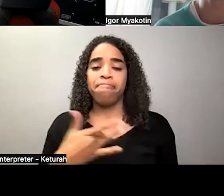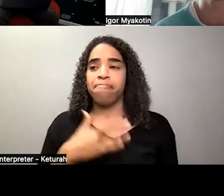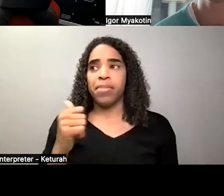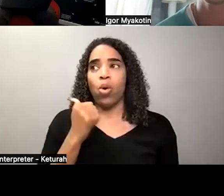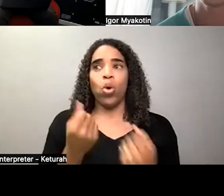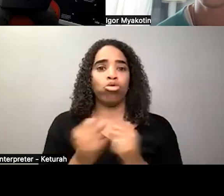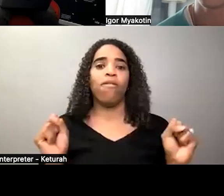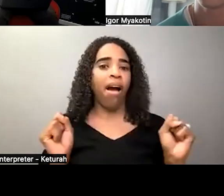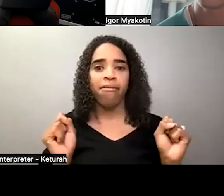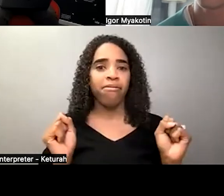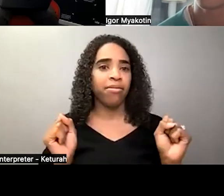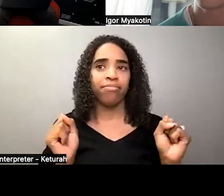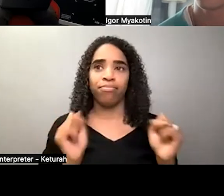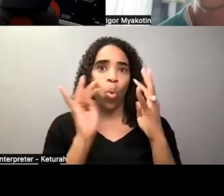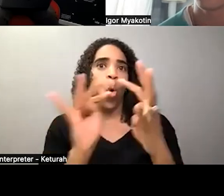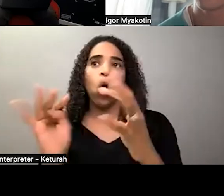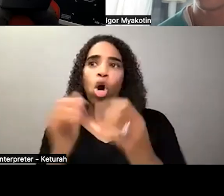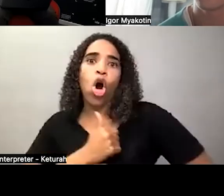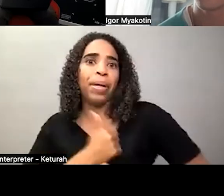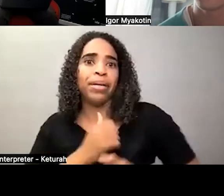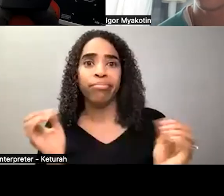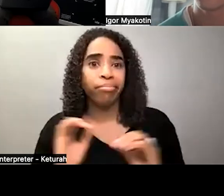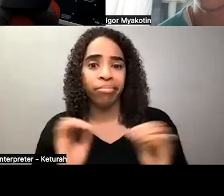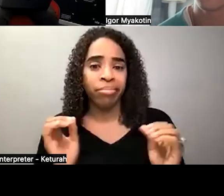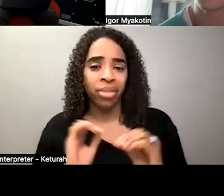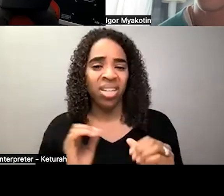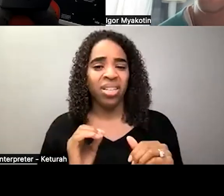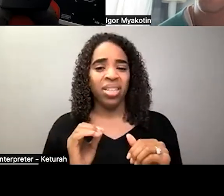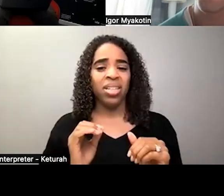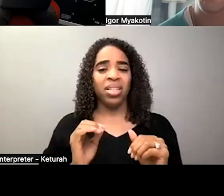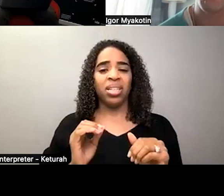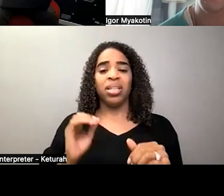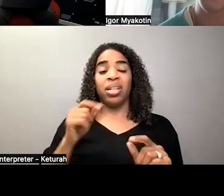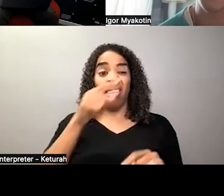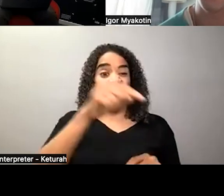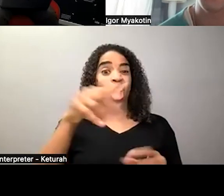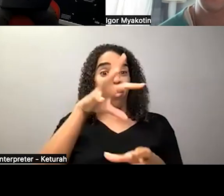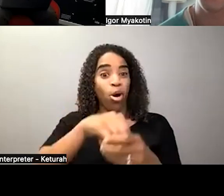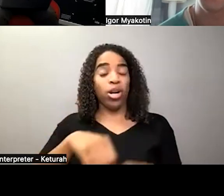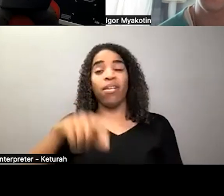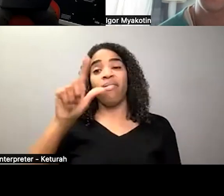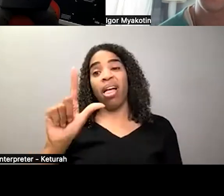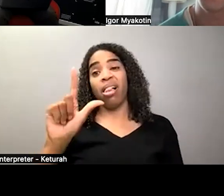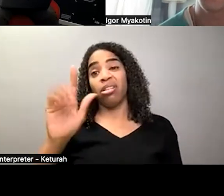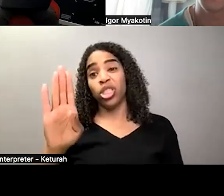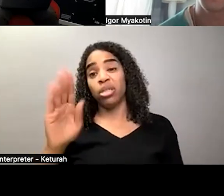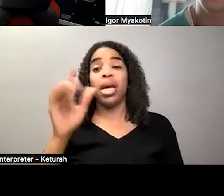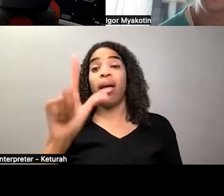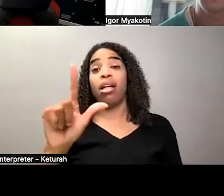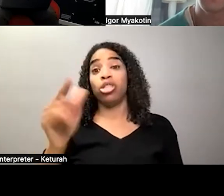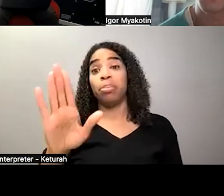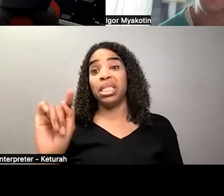type of army or war, because it's mostly members of LGBTQ plus community, and we